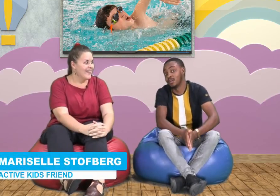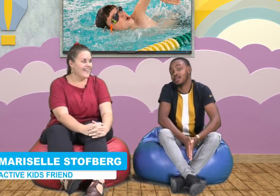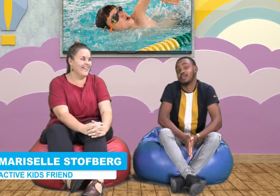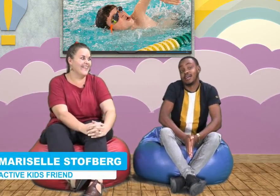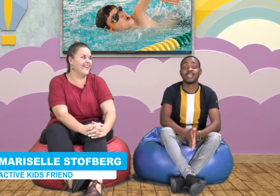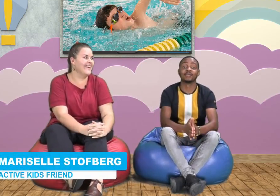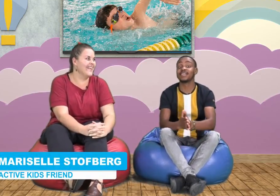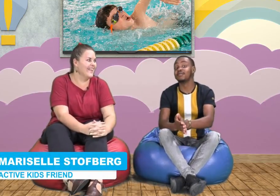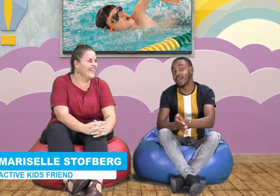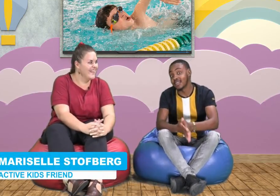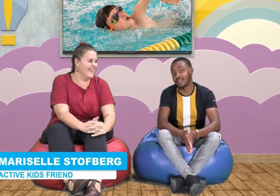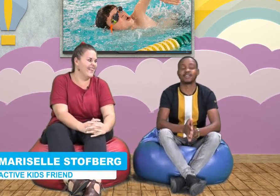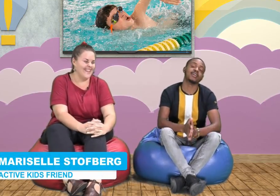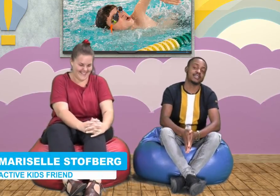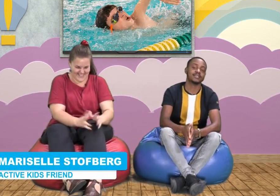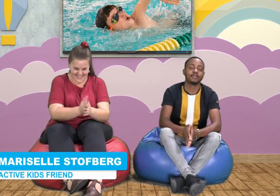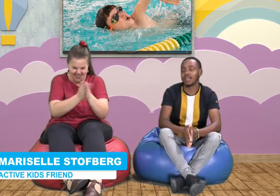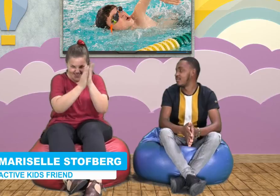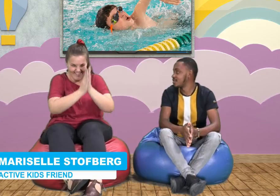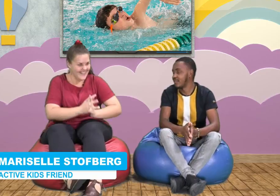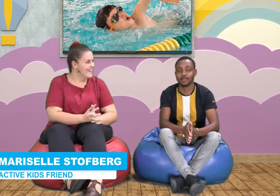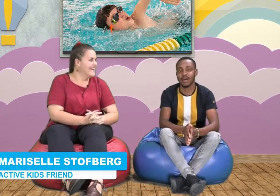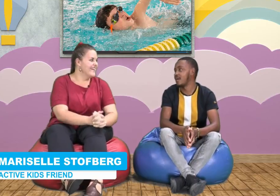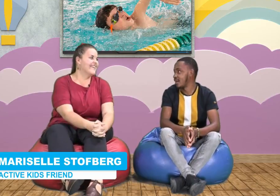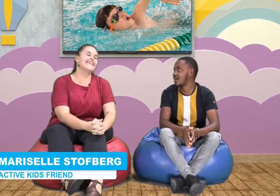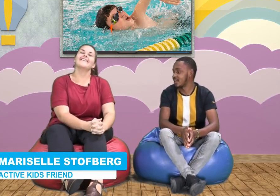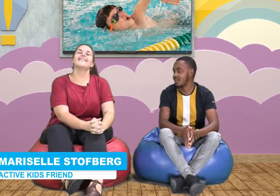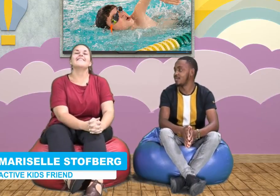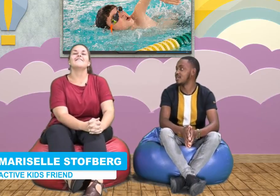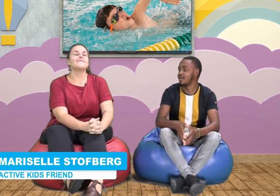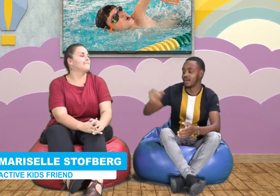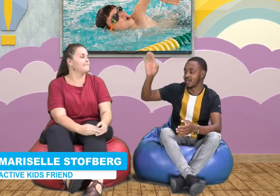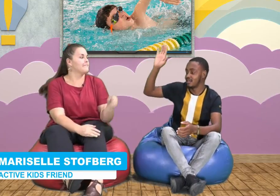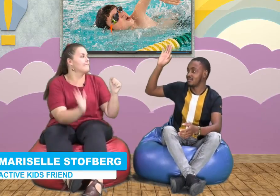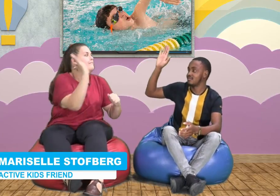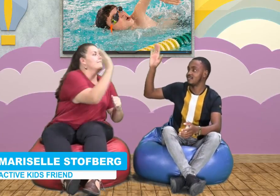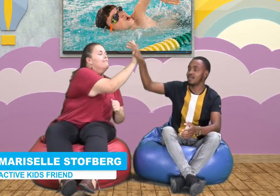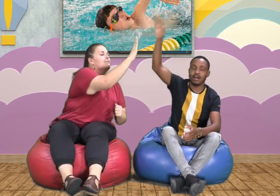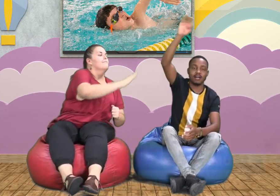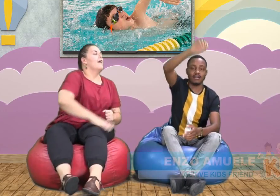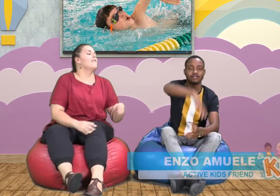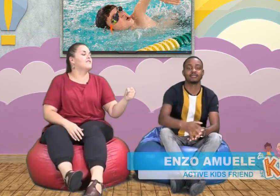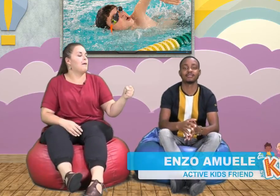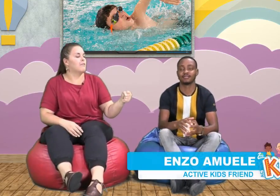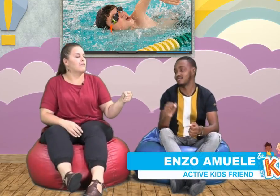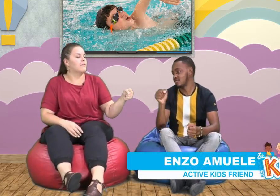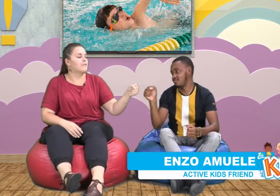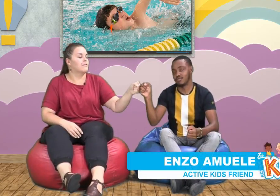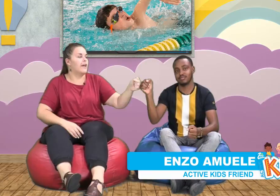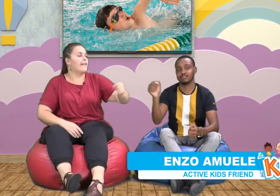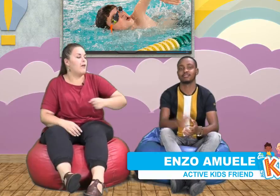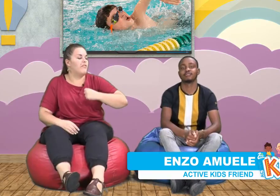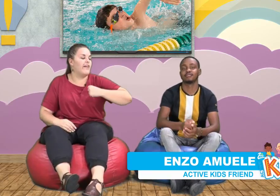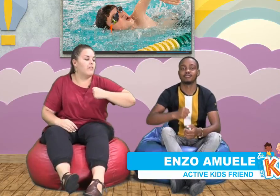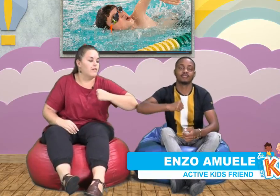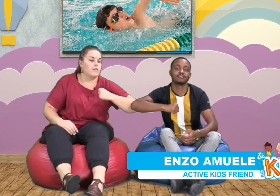voel as ek miskien weer terug wees. Maar dit was baie lekker, ek het geniet, Marisa, baie dankie. En 'n visbam.